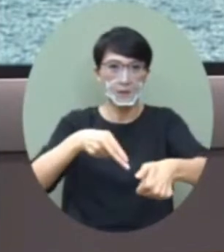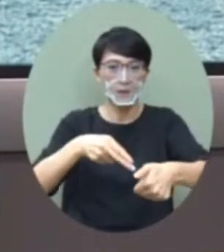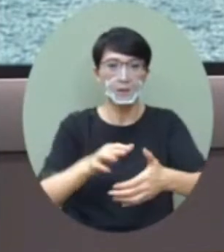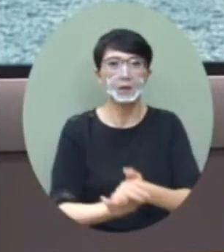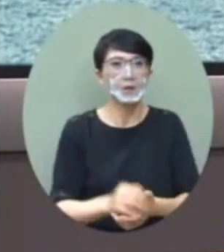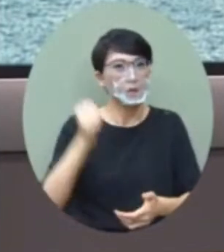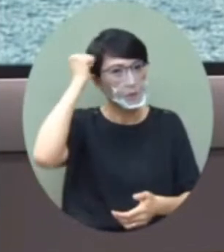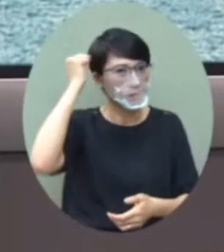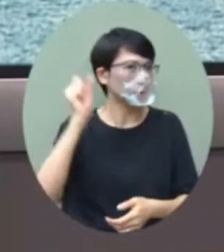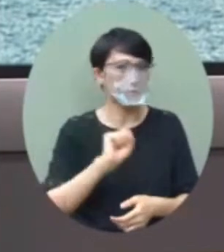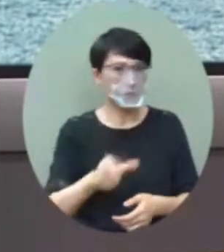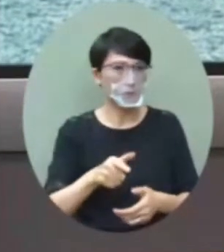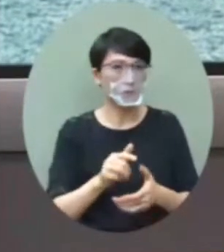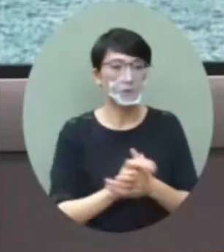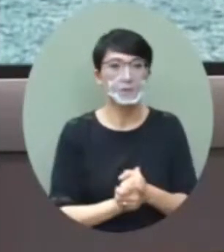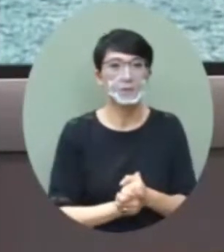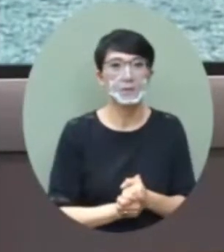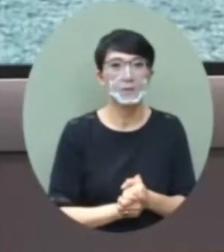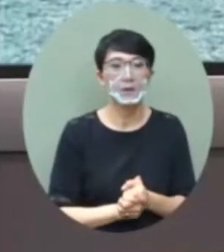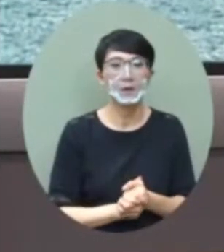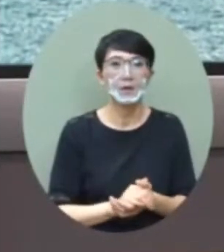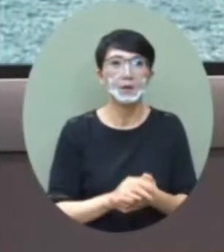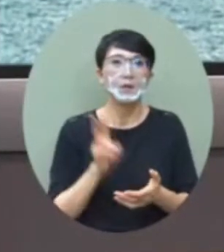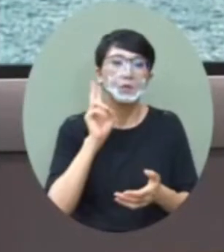There are different